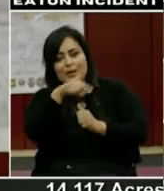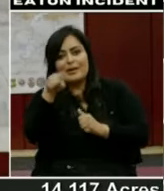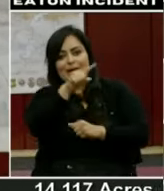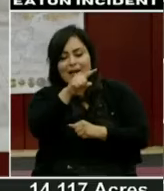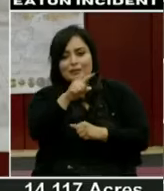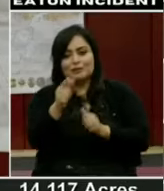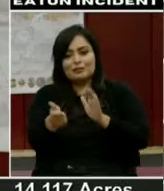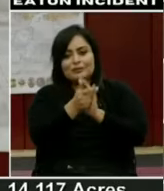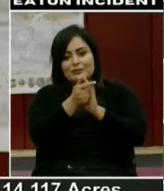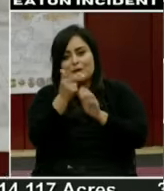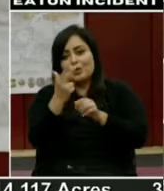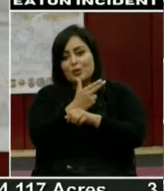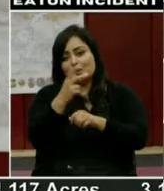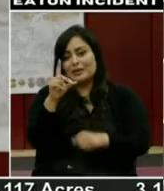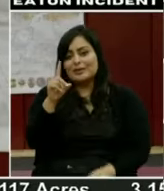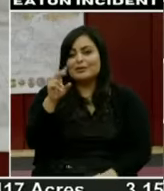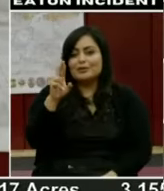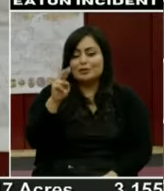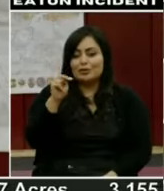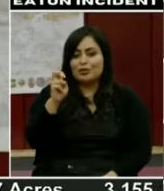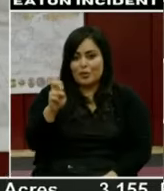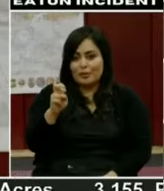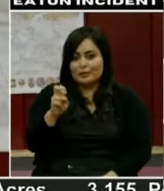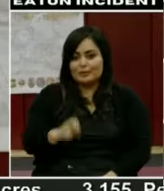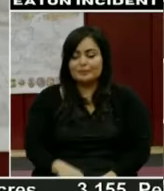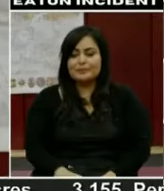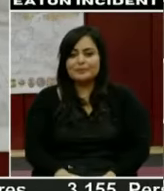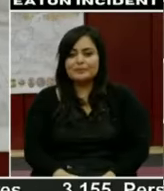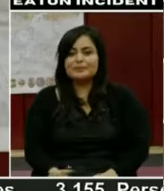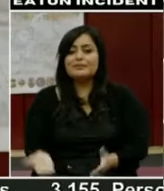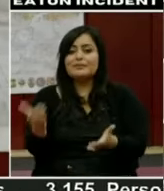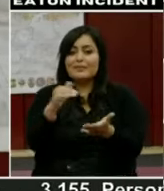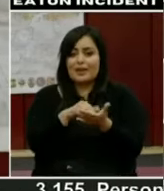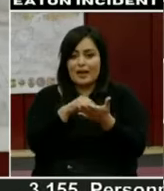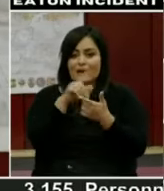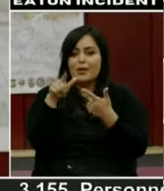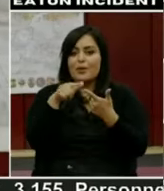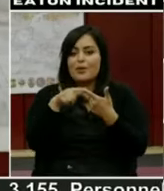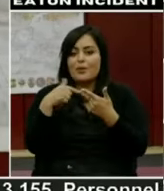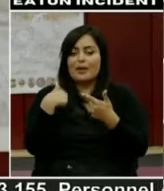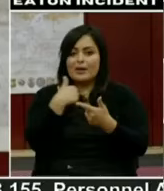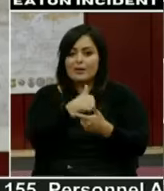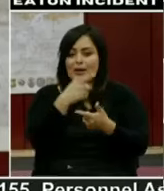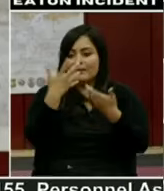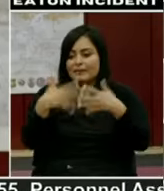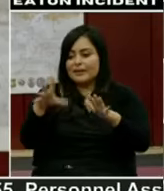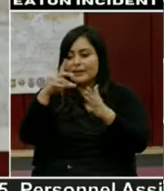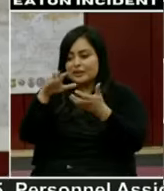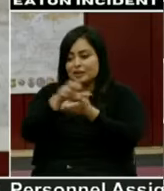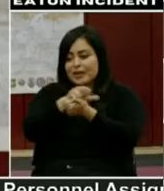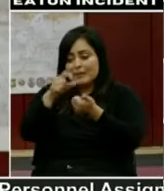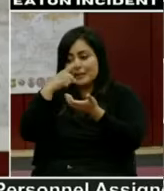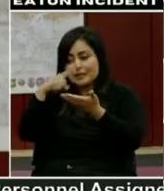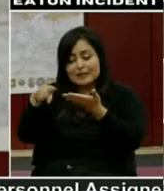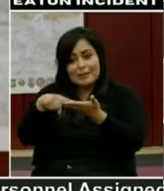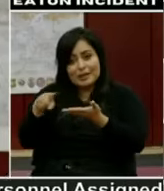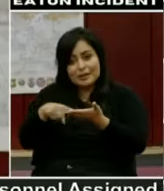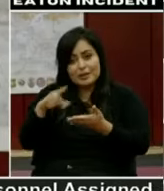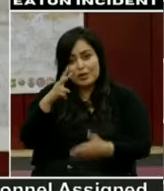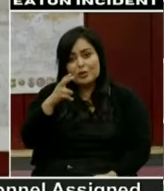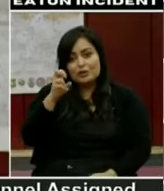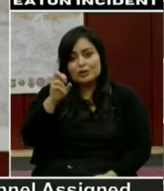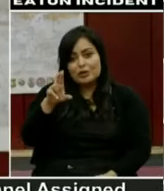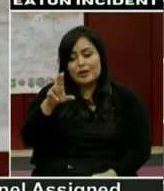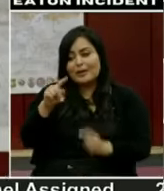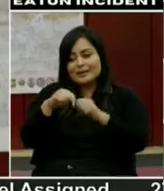they will locate it and cite you for that. So once we get done with our damage inspections, our USAR teams are done doing